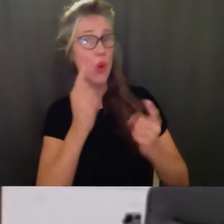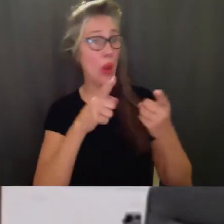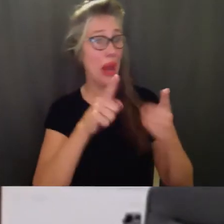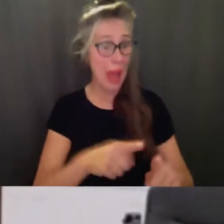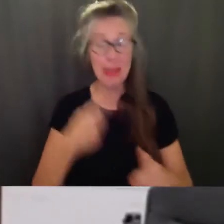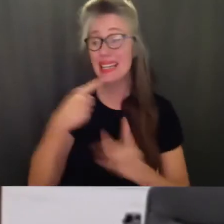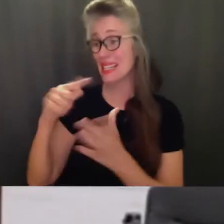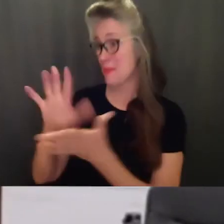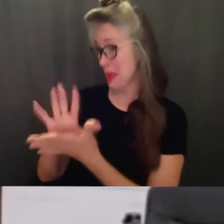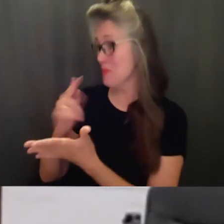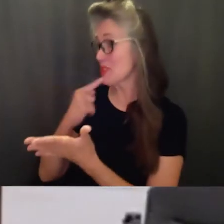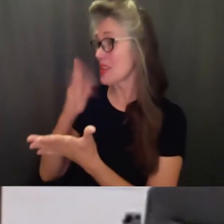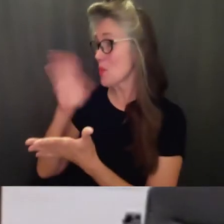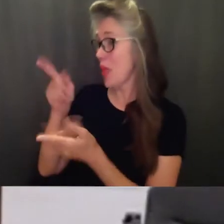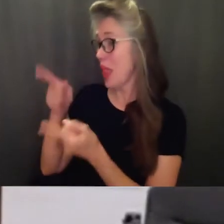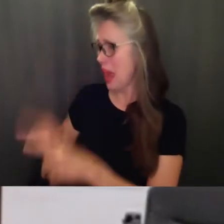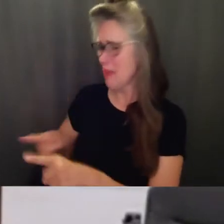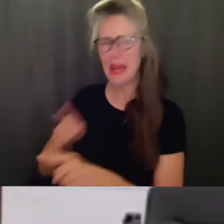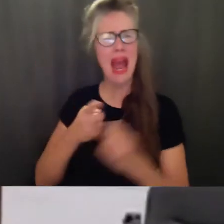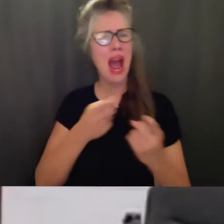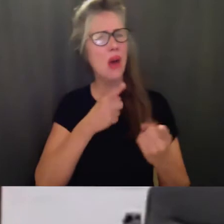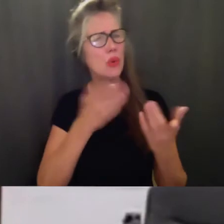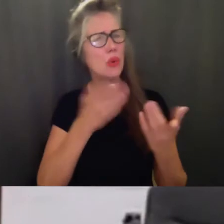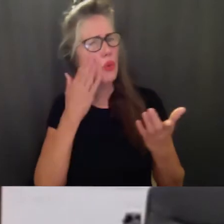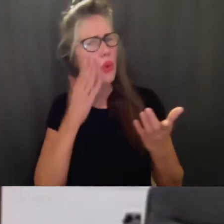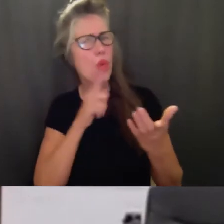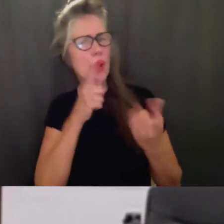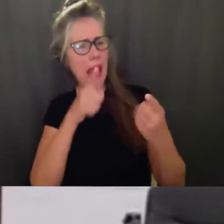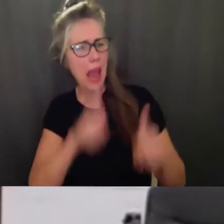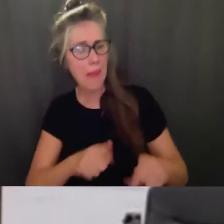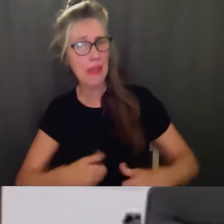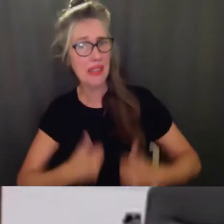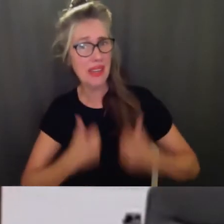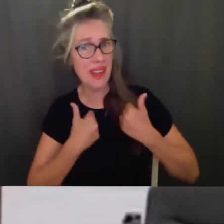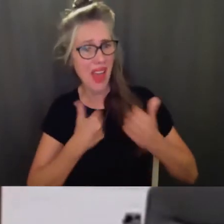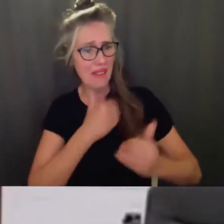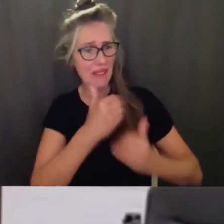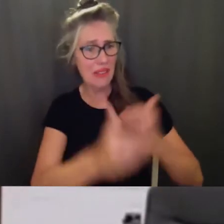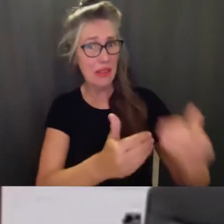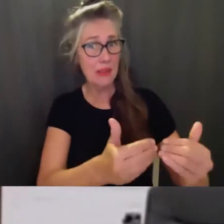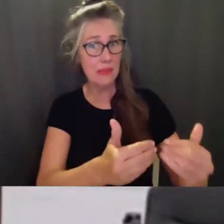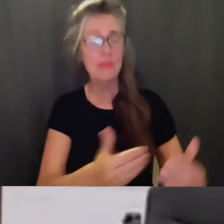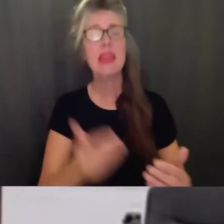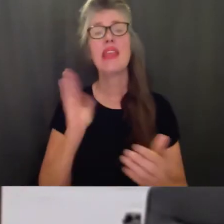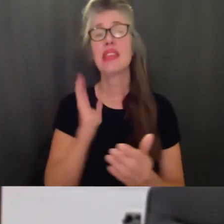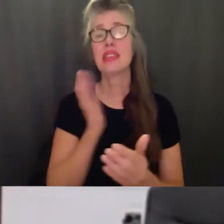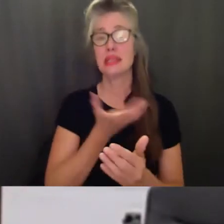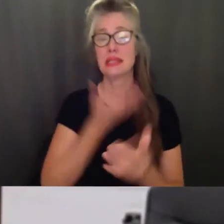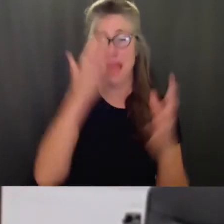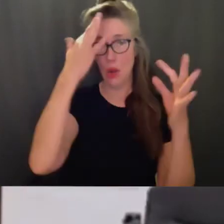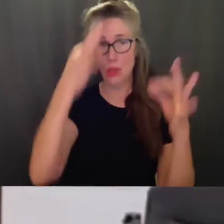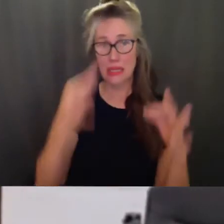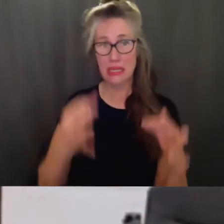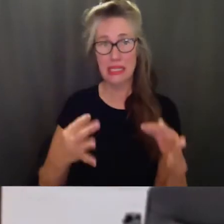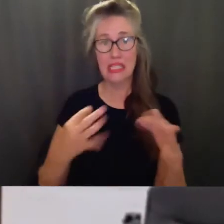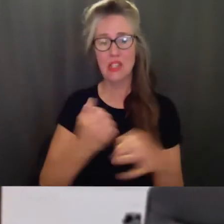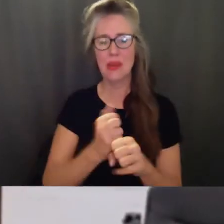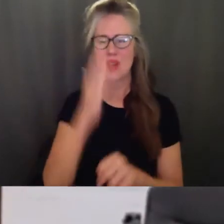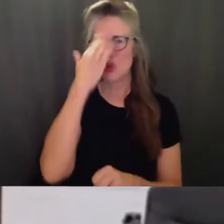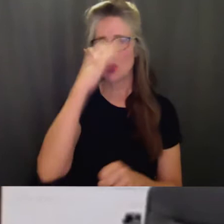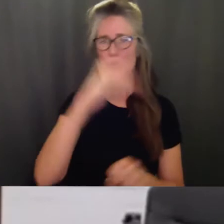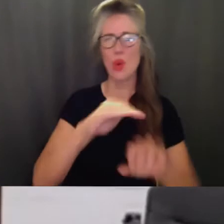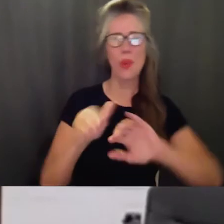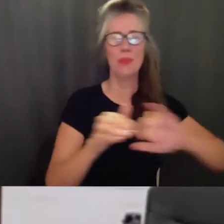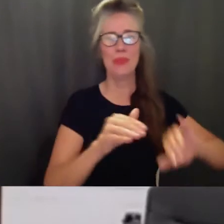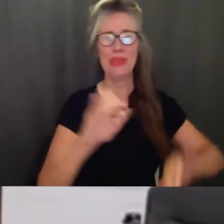other thing I would like to bring up regarding this is that this is part of our decision making. The ELO and all